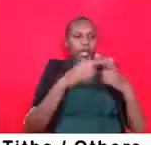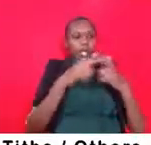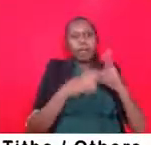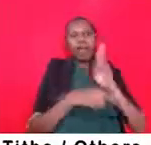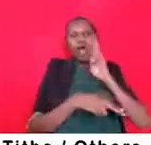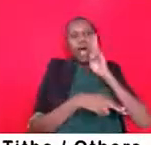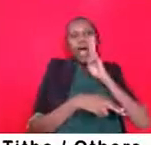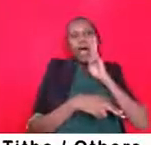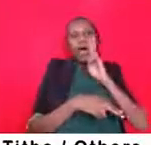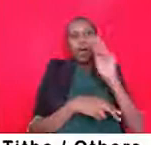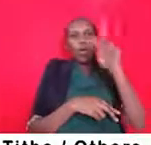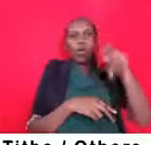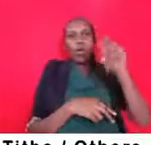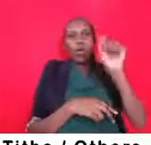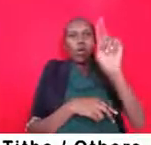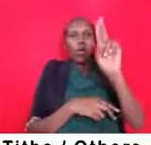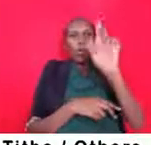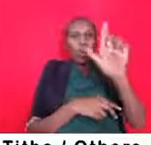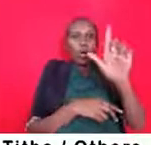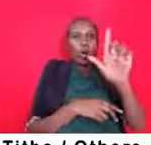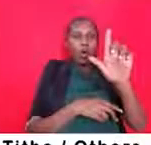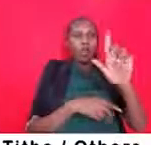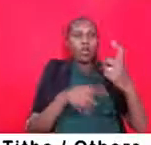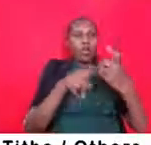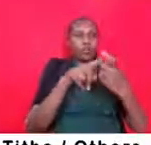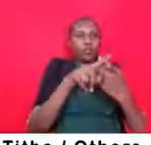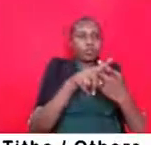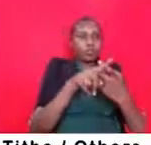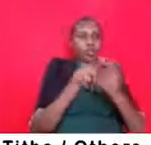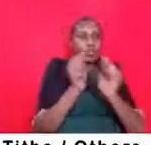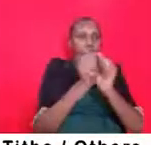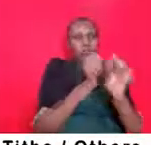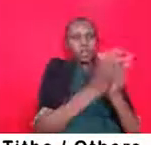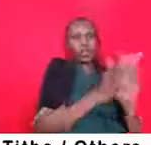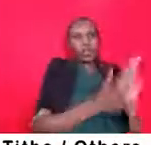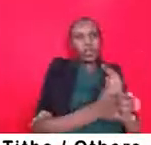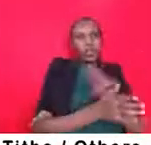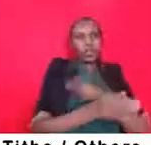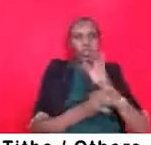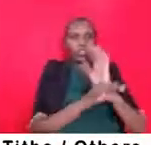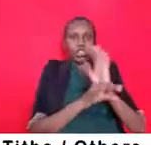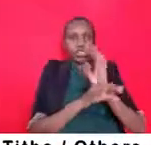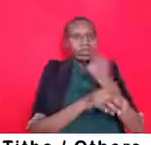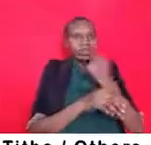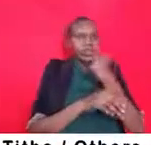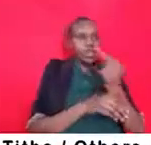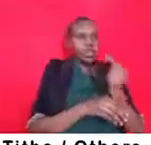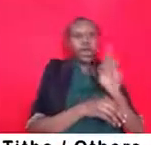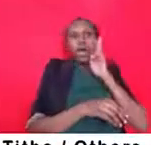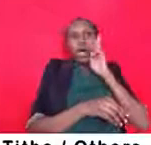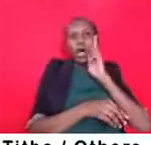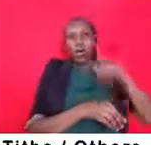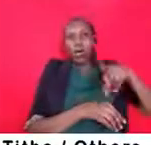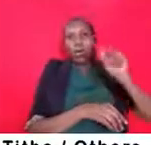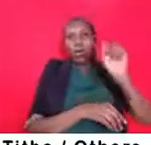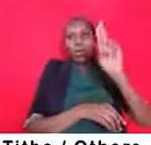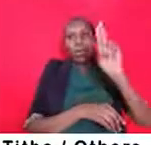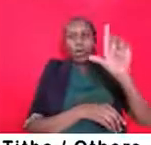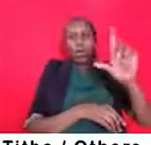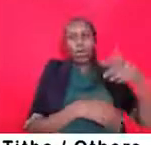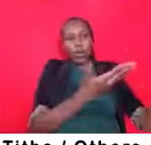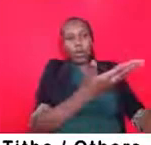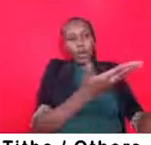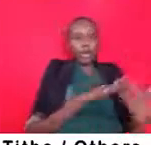Uncle Paul ambao wako kanisani. Tuambie Uncle Paul, karibu katika ibada.